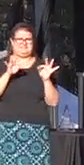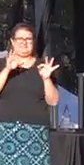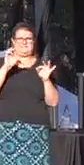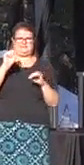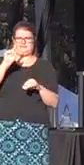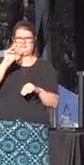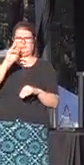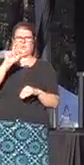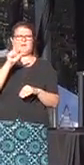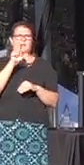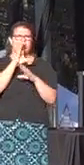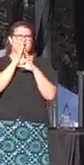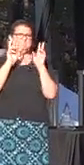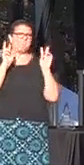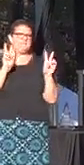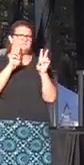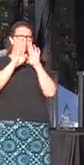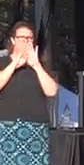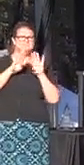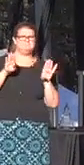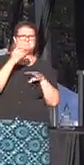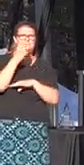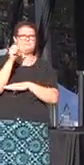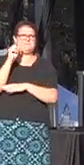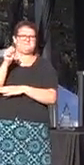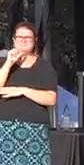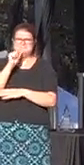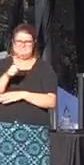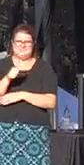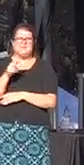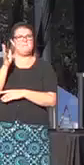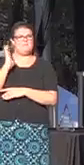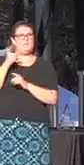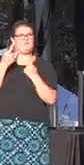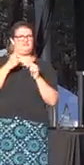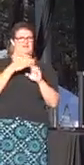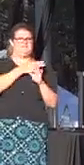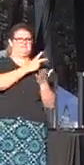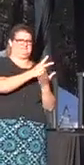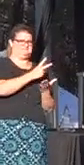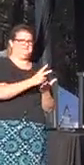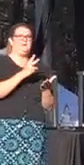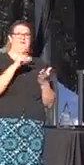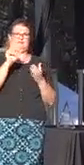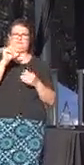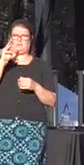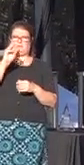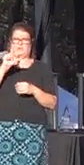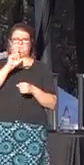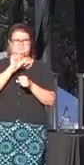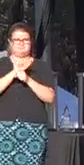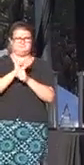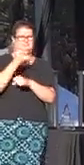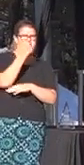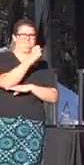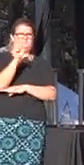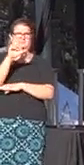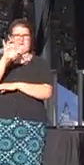peaceful protest. We had already tried that. Stonewall was a riot. Our community was fighting